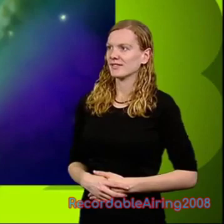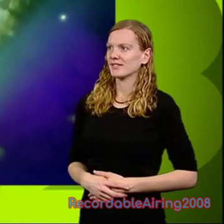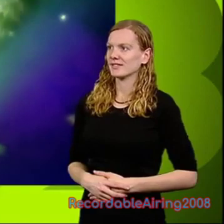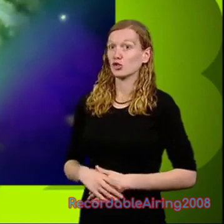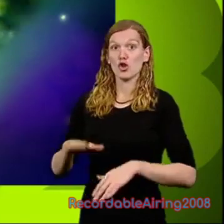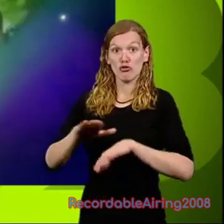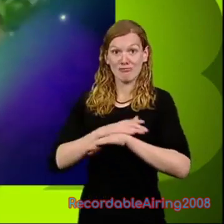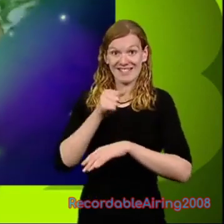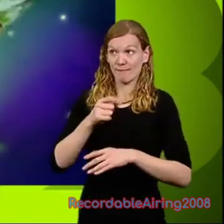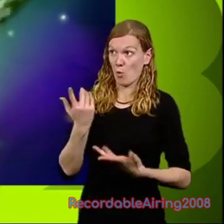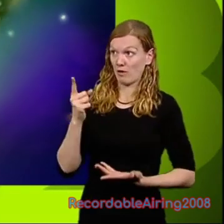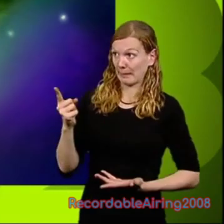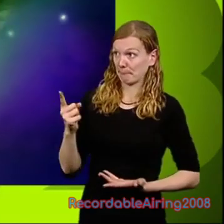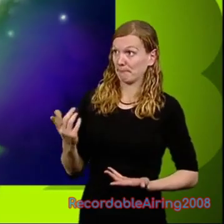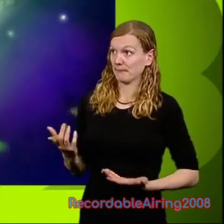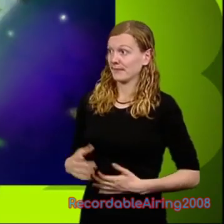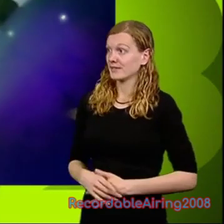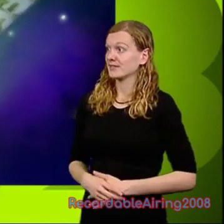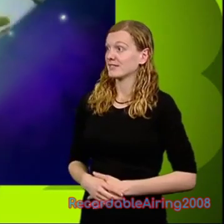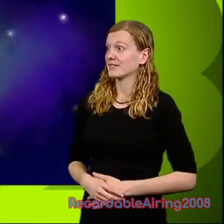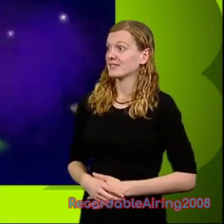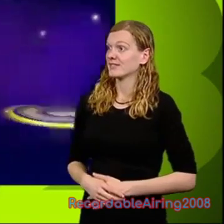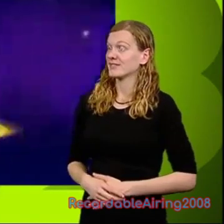Press green for Ronan Keating and Roller Coaster.